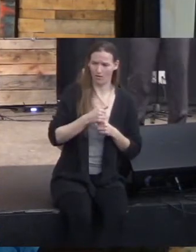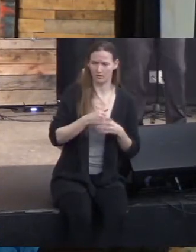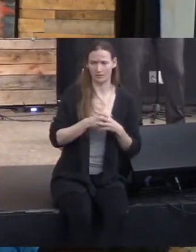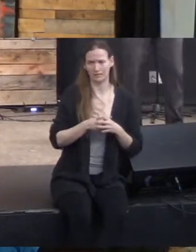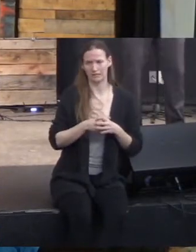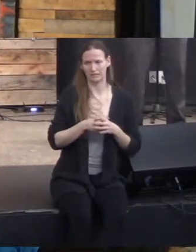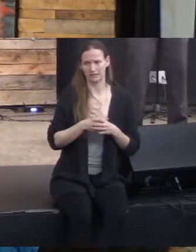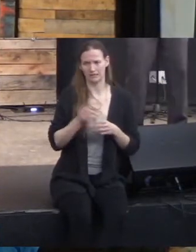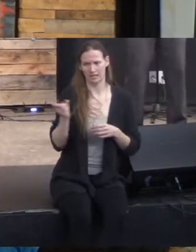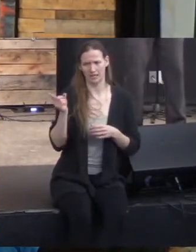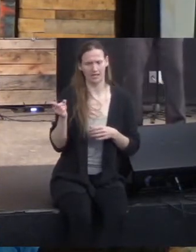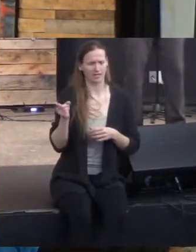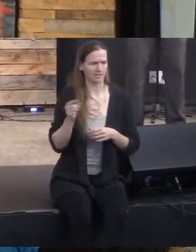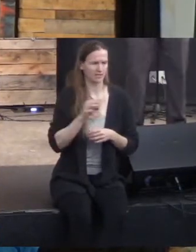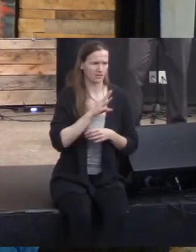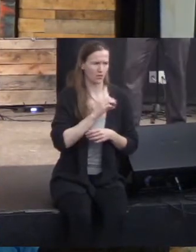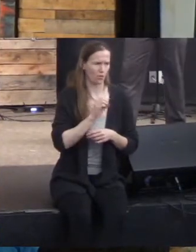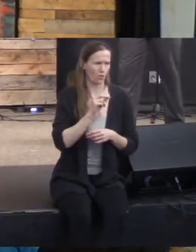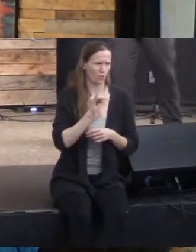he's the Wookiee.